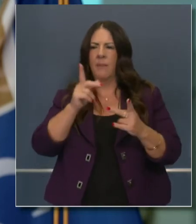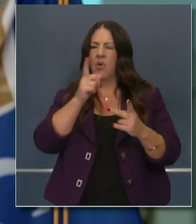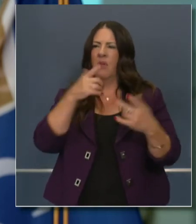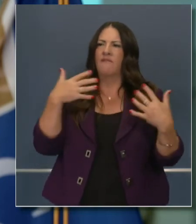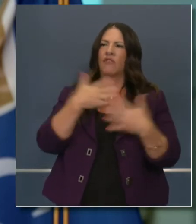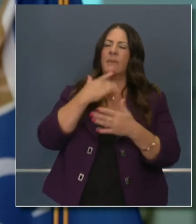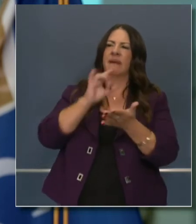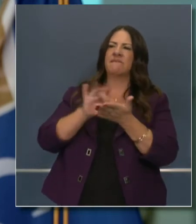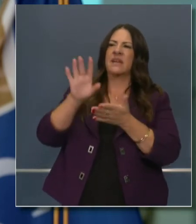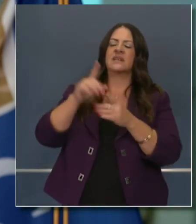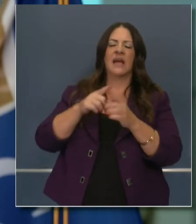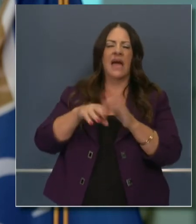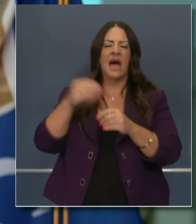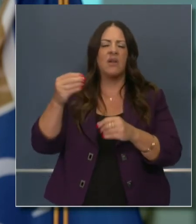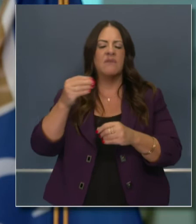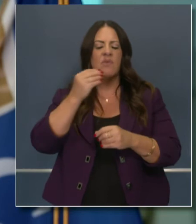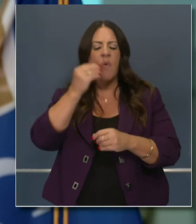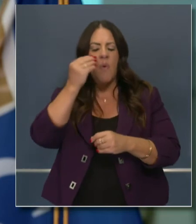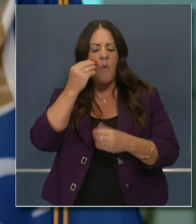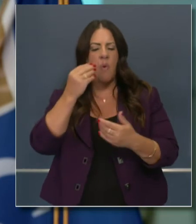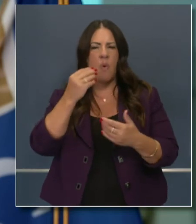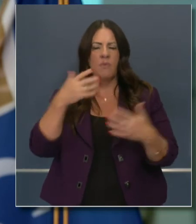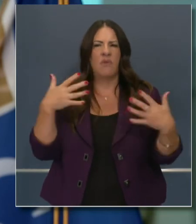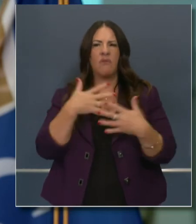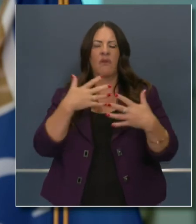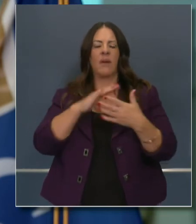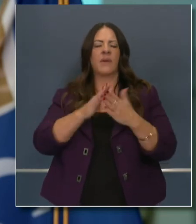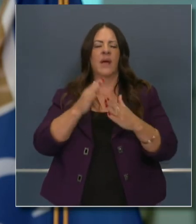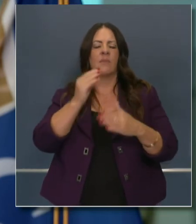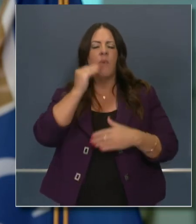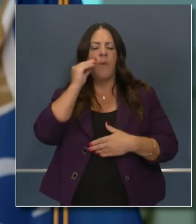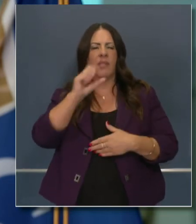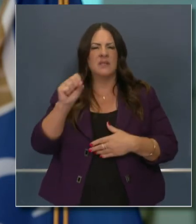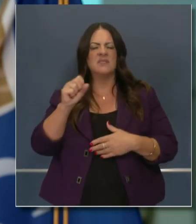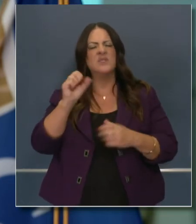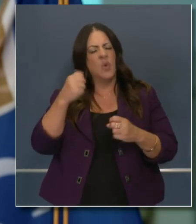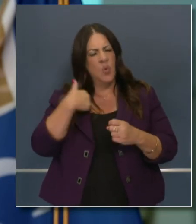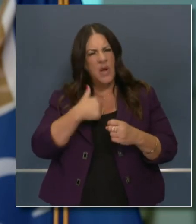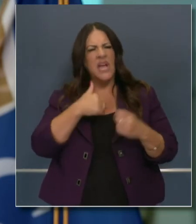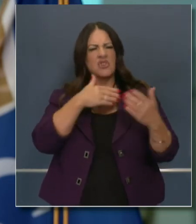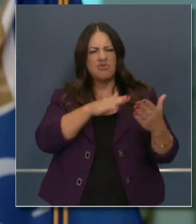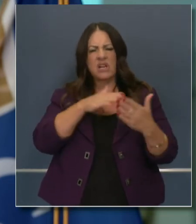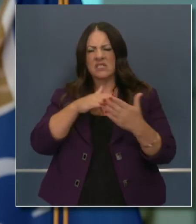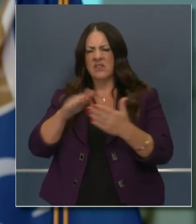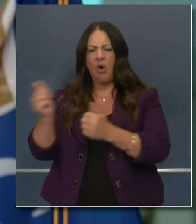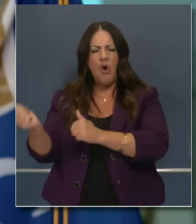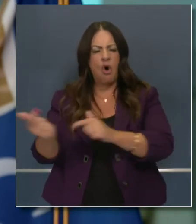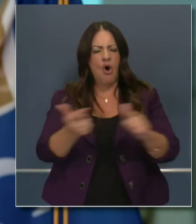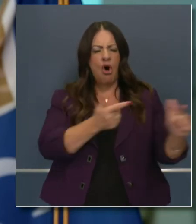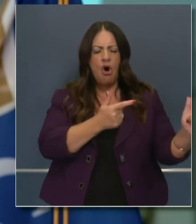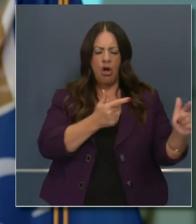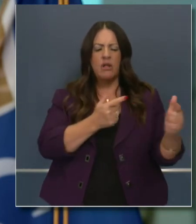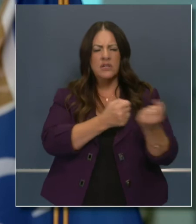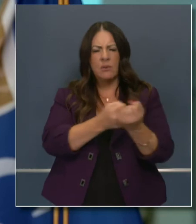to ending up on the streets of our great state. Taryn Luna, LA Times.